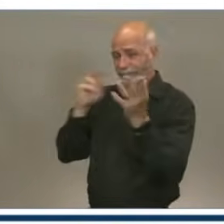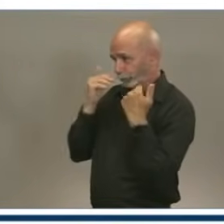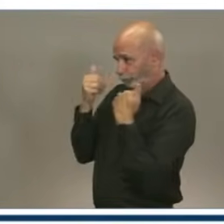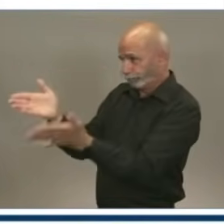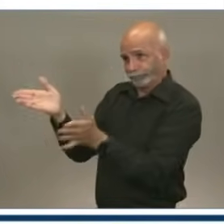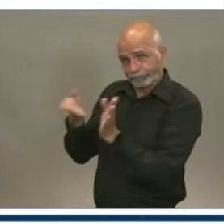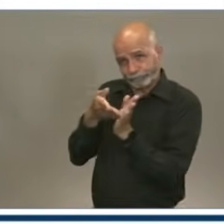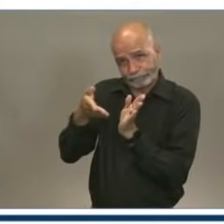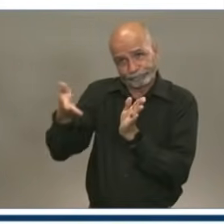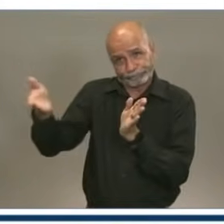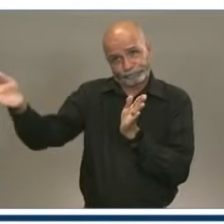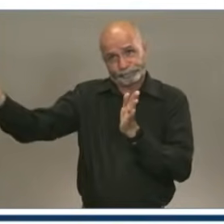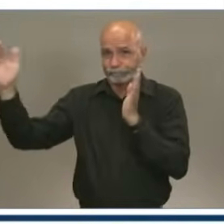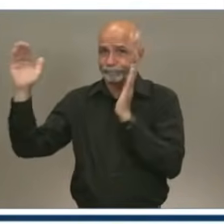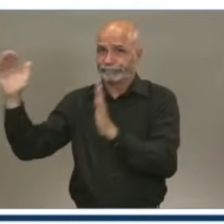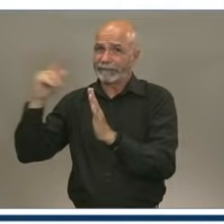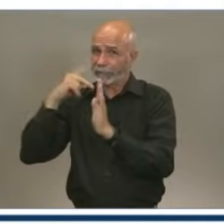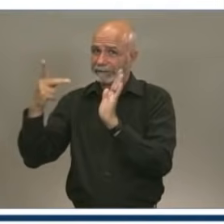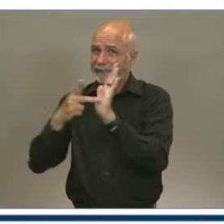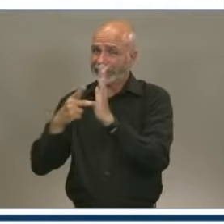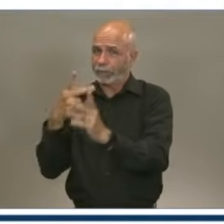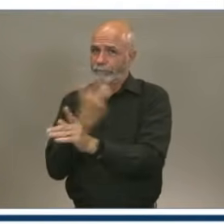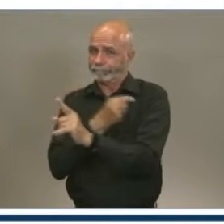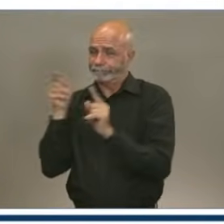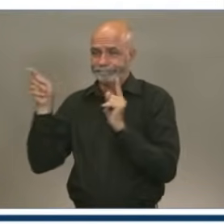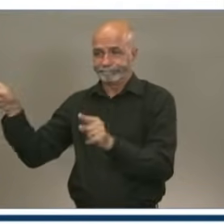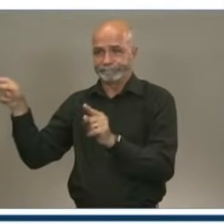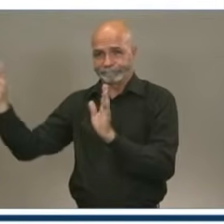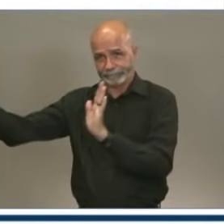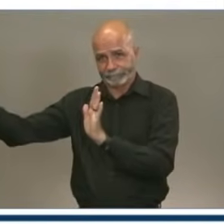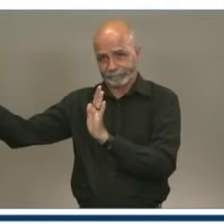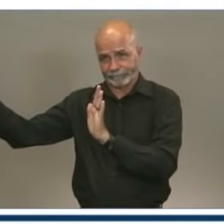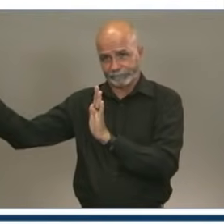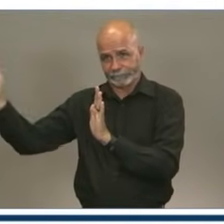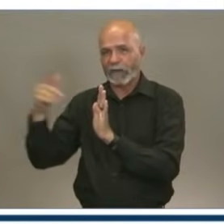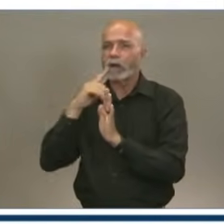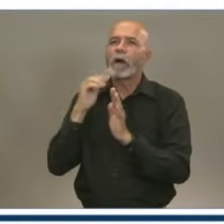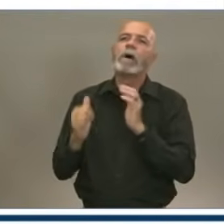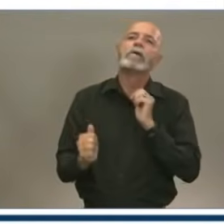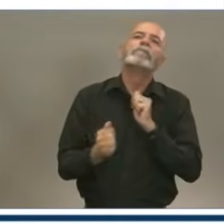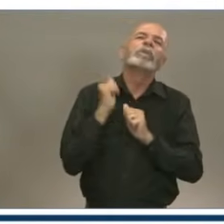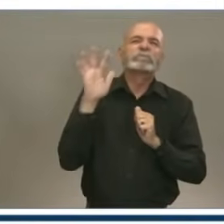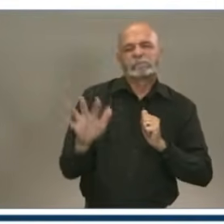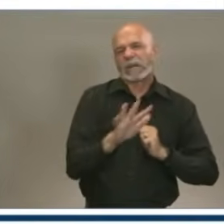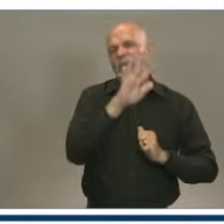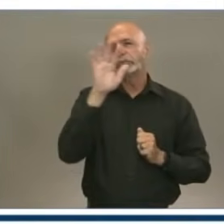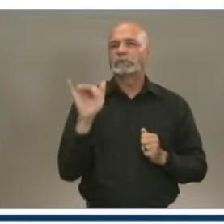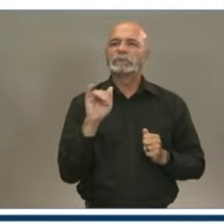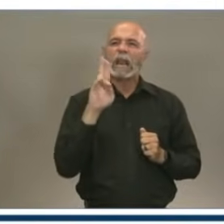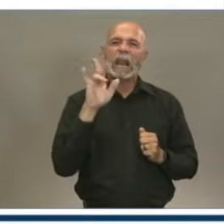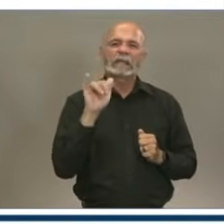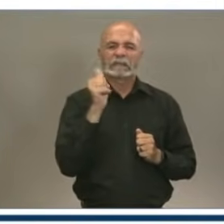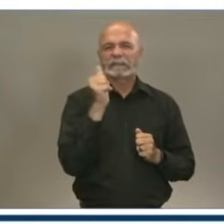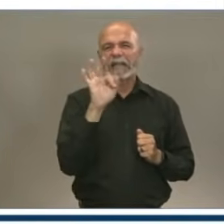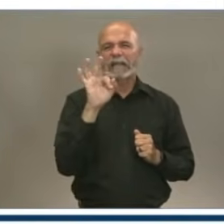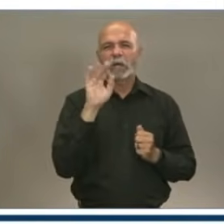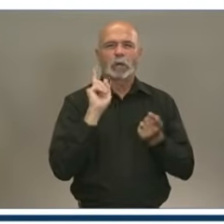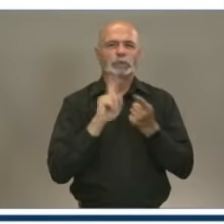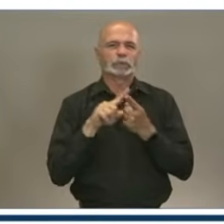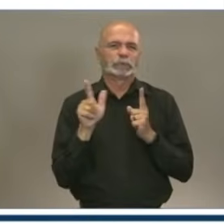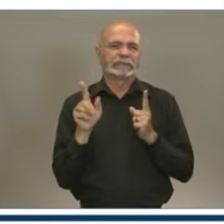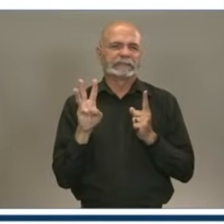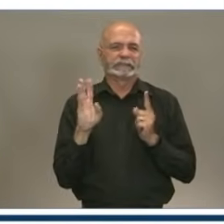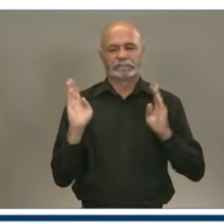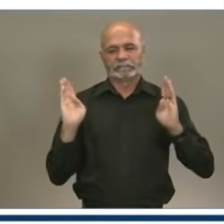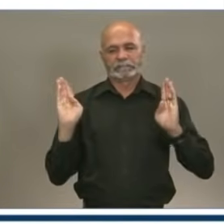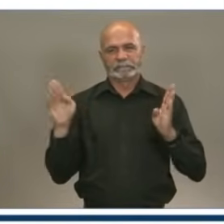their second dose. And those appointments will be mostly for the weeks of July 19th and July 26th. But that still